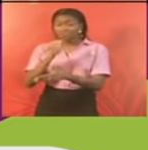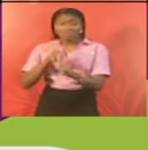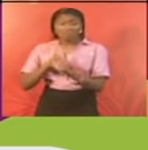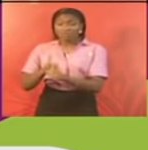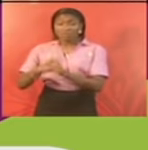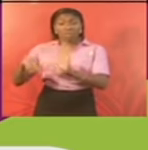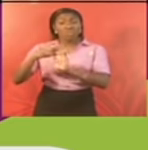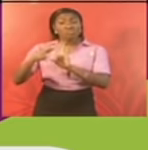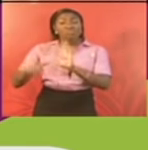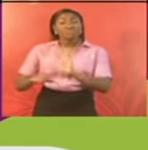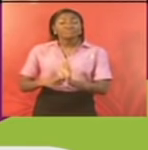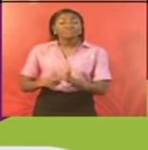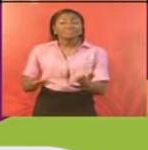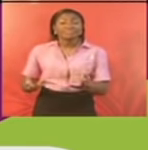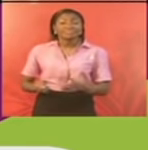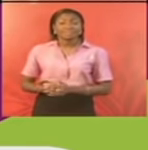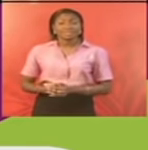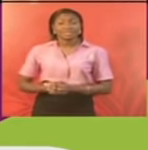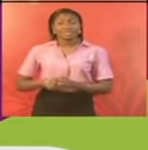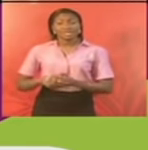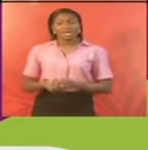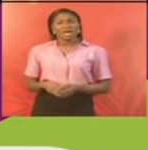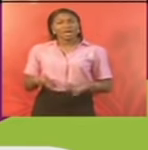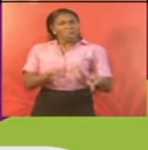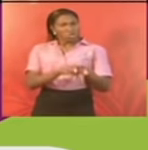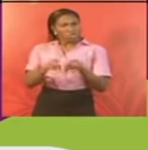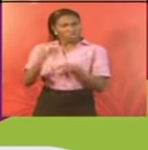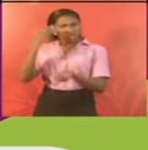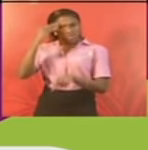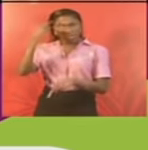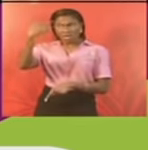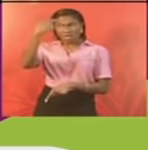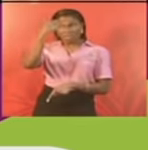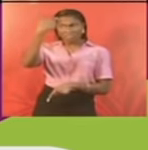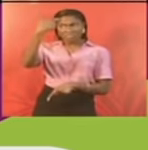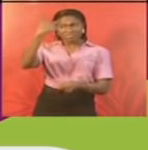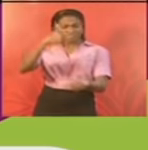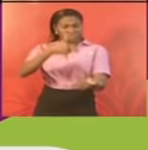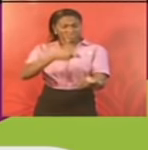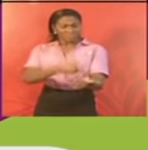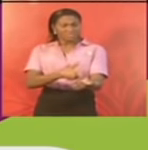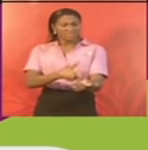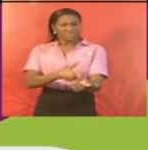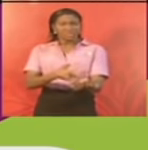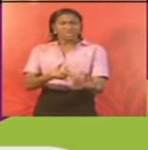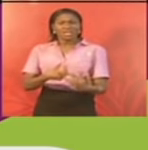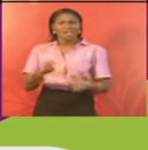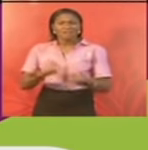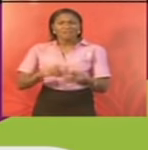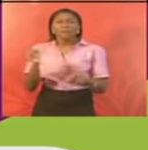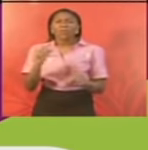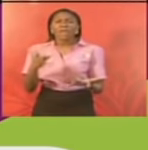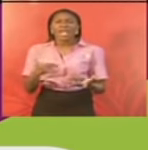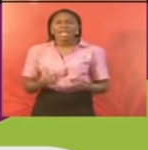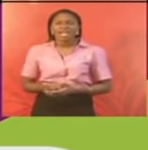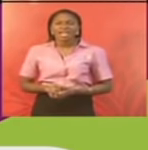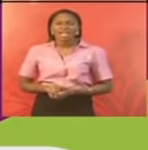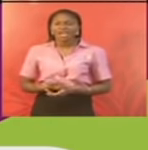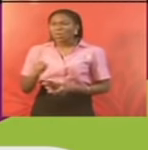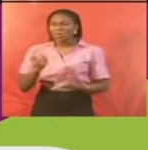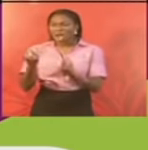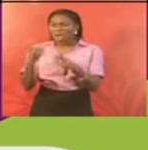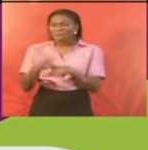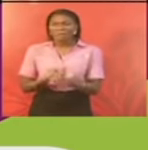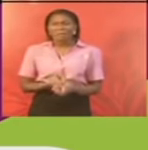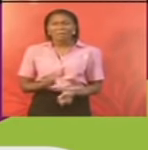that they are using, these little devices, may we ask, where do they come from? I mean, does the ministry keep a check on where the devices are coming from? A lot of people are